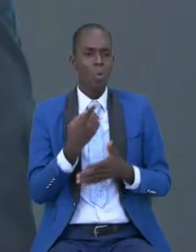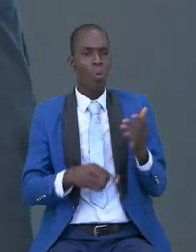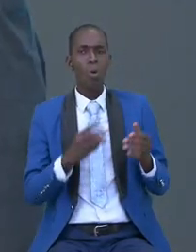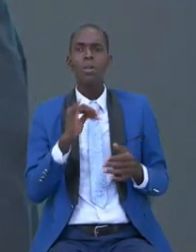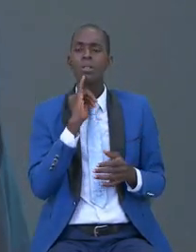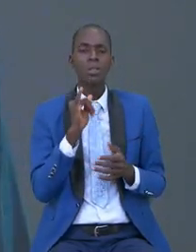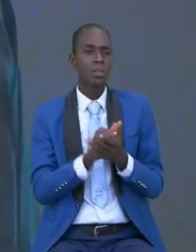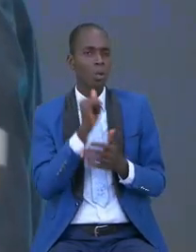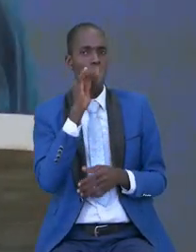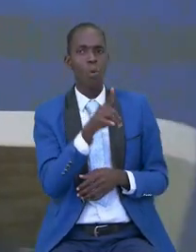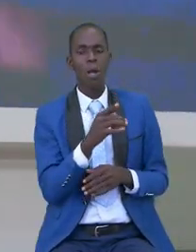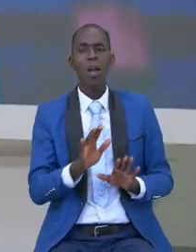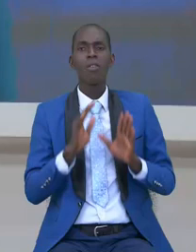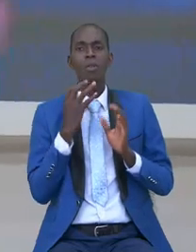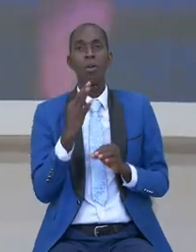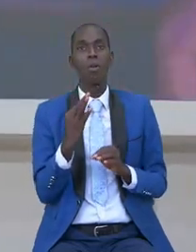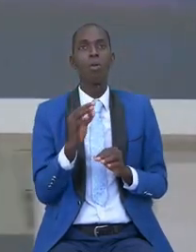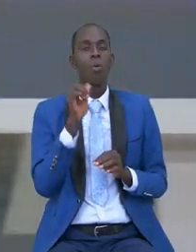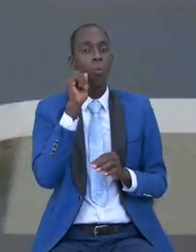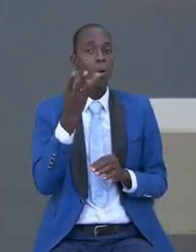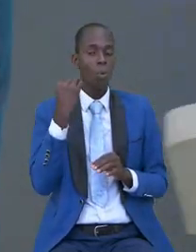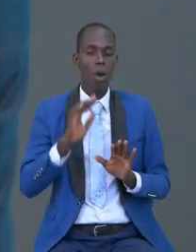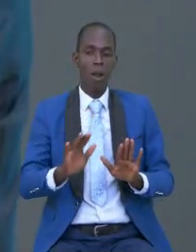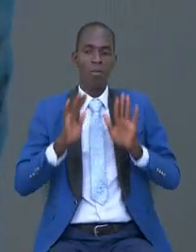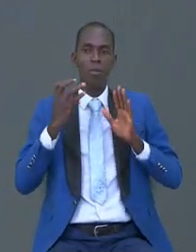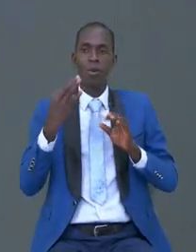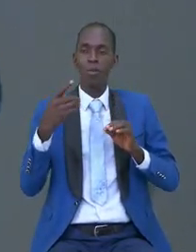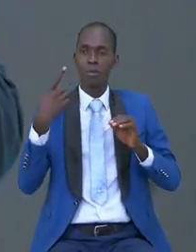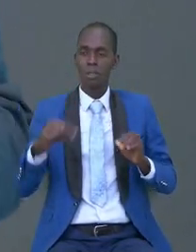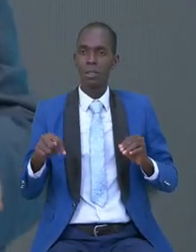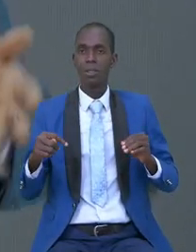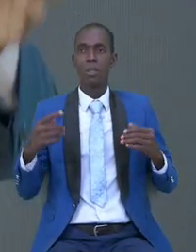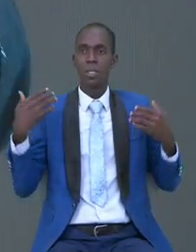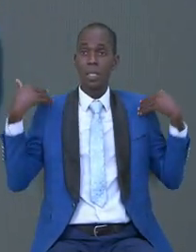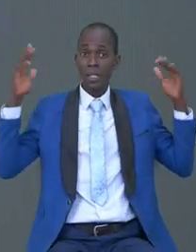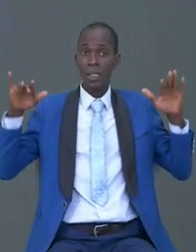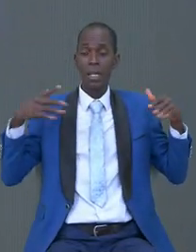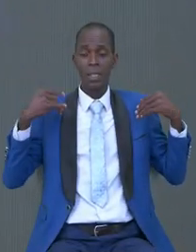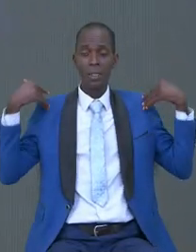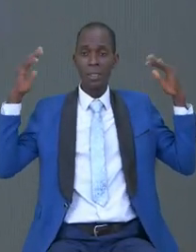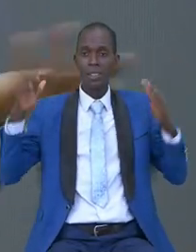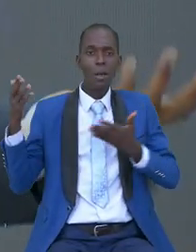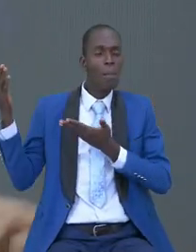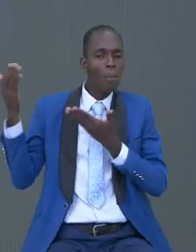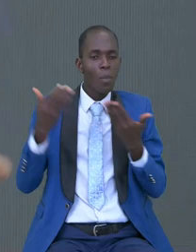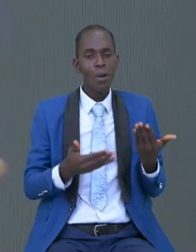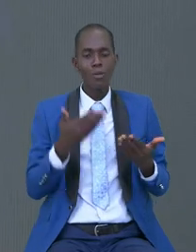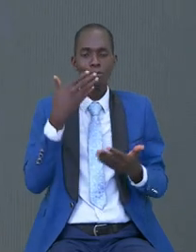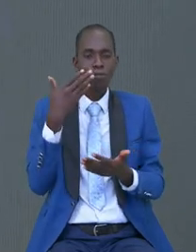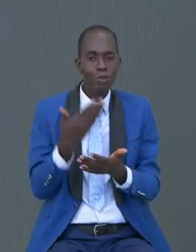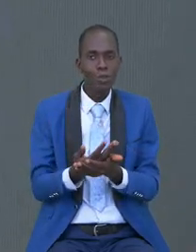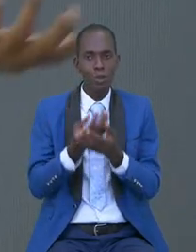was afraid of the angel. And the angel brought glad tidings and good news unto